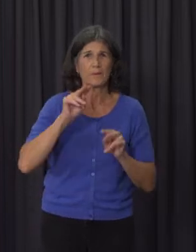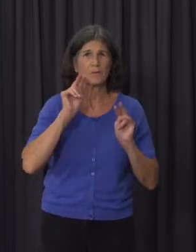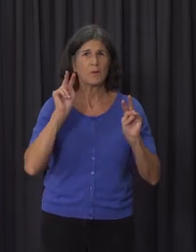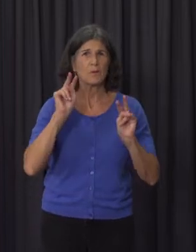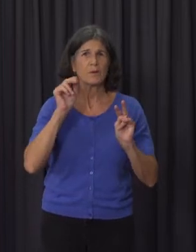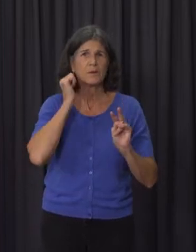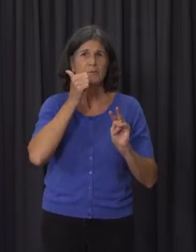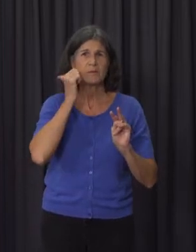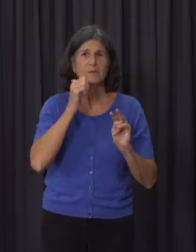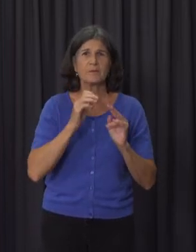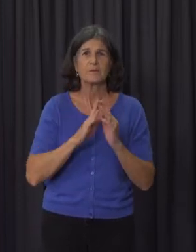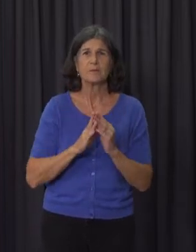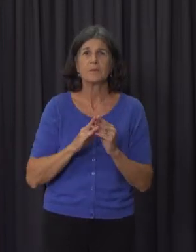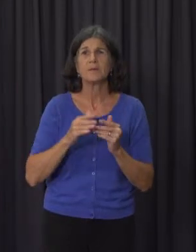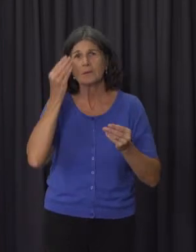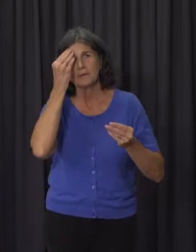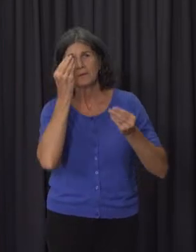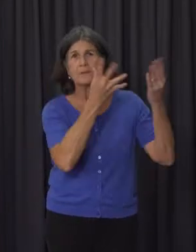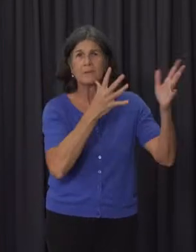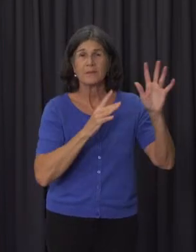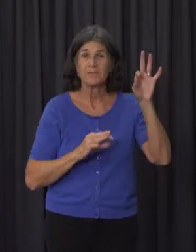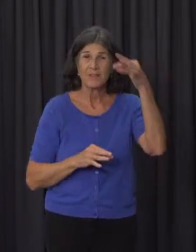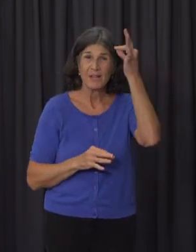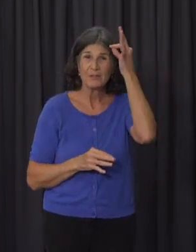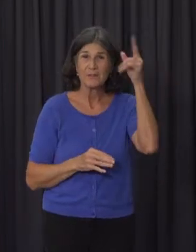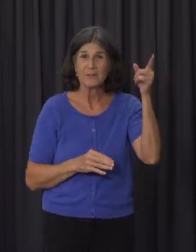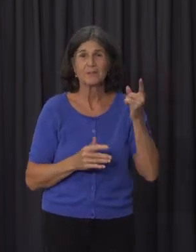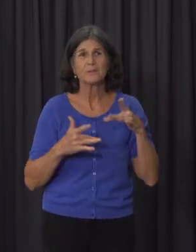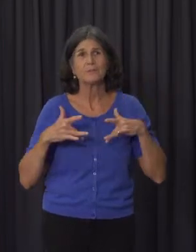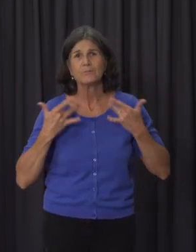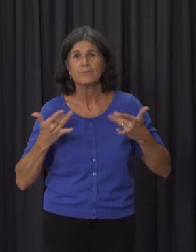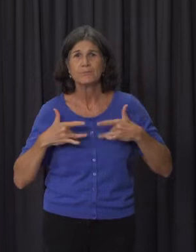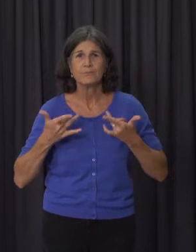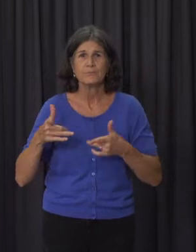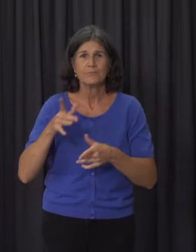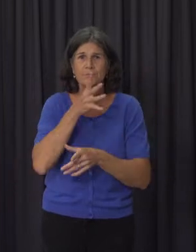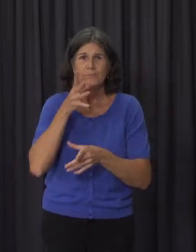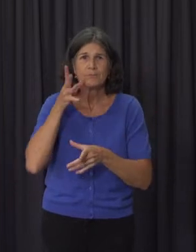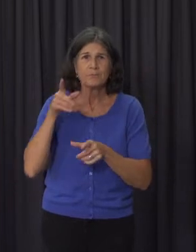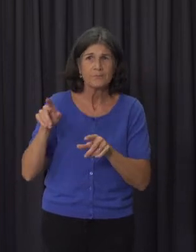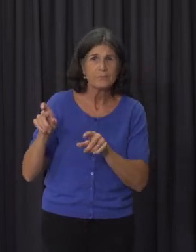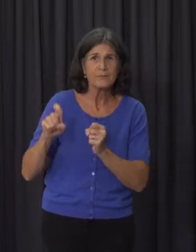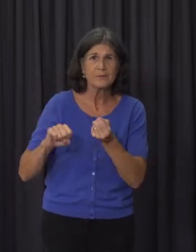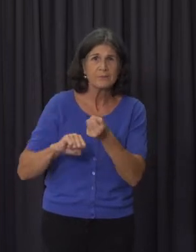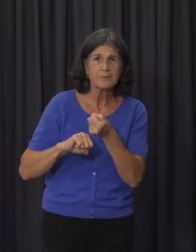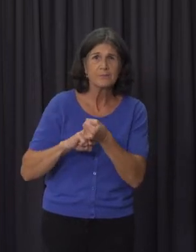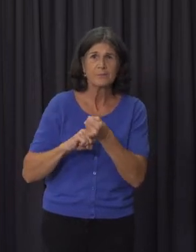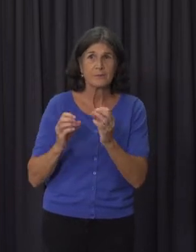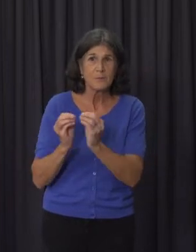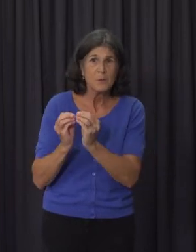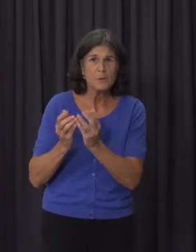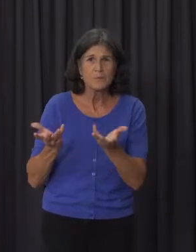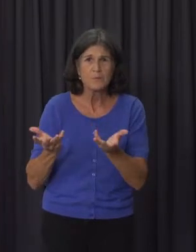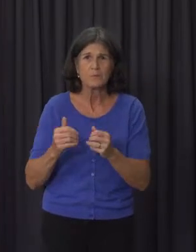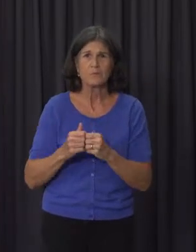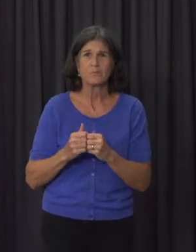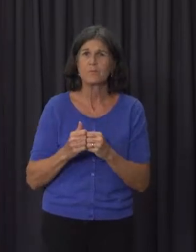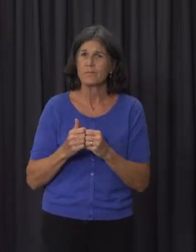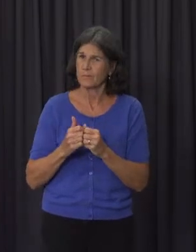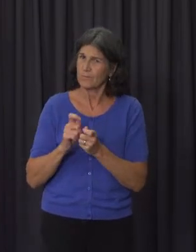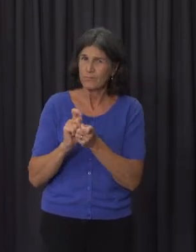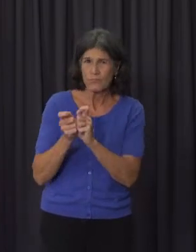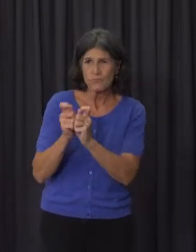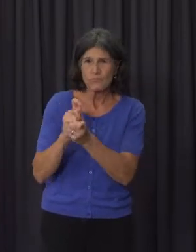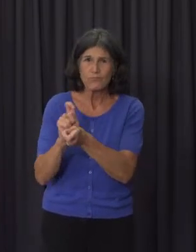continue to discuss a comprehensive recovery response while responding to the challenges at hand today. Alberta's